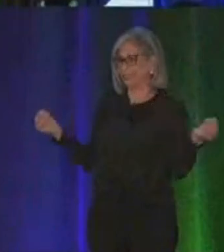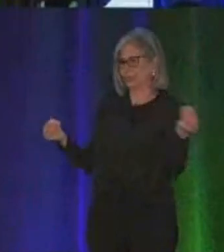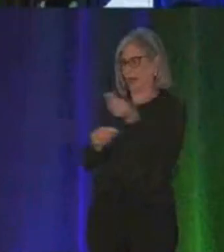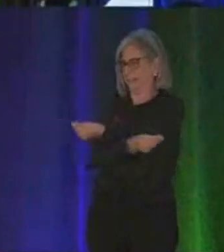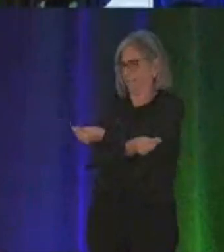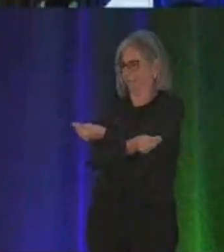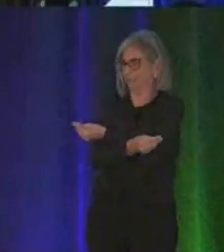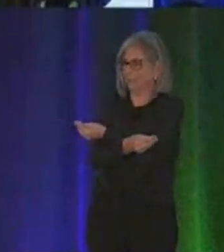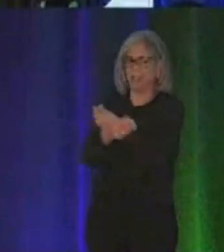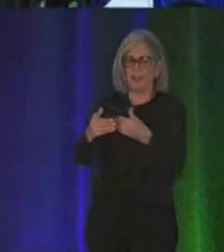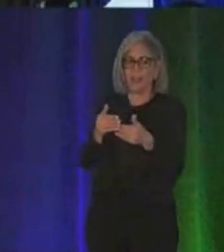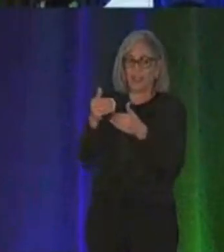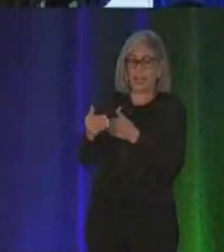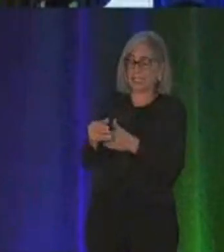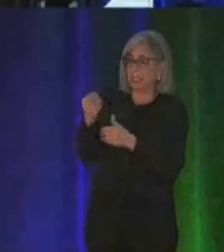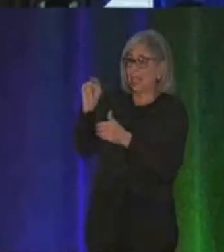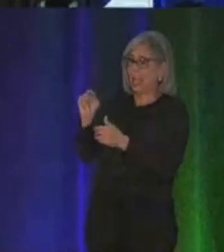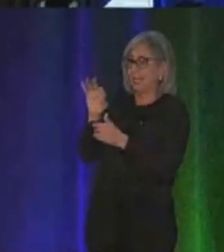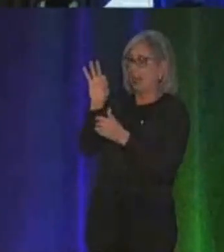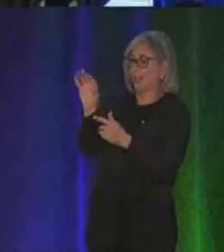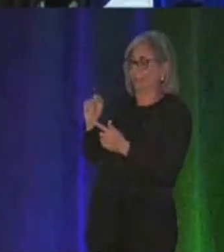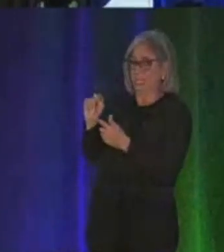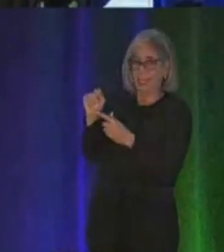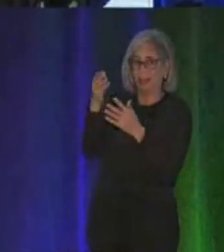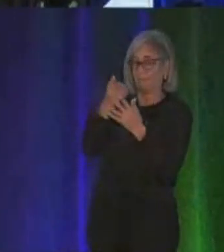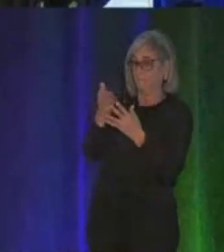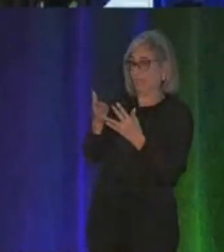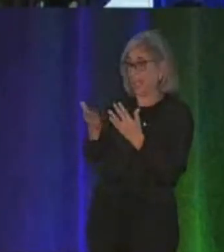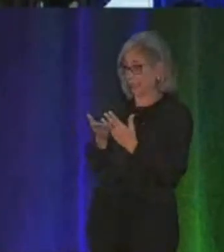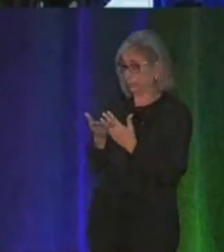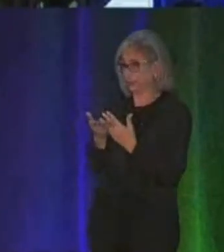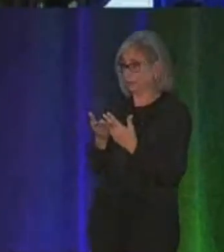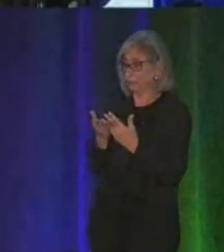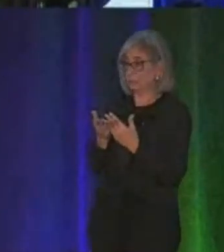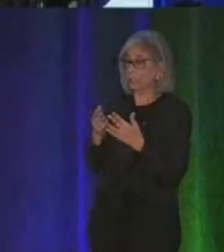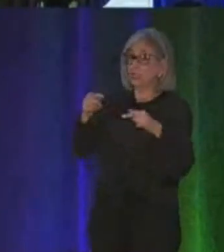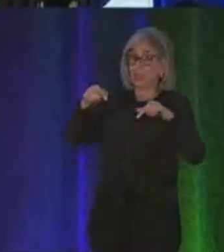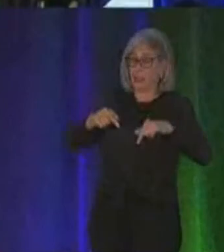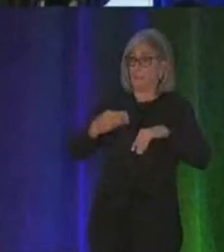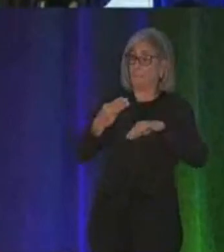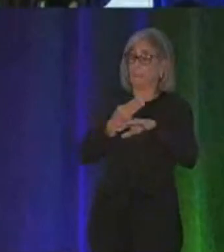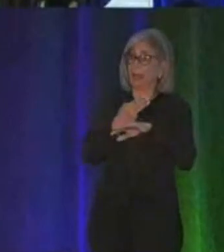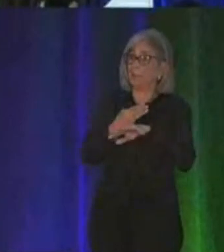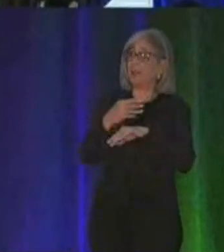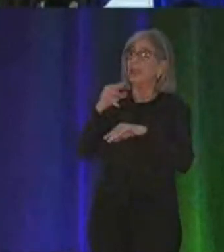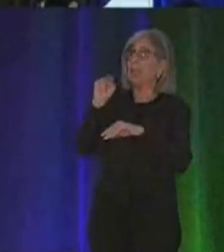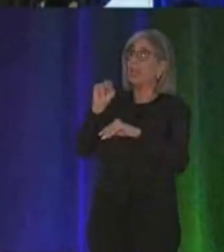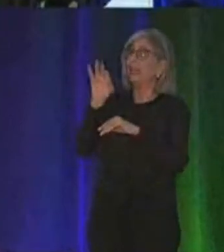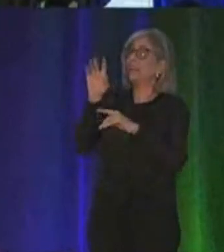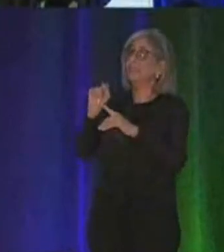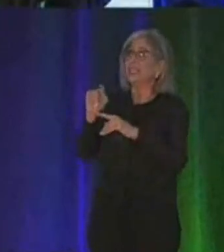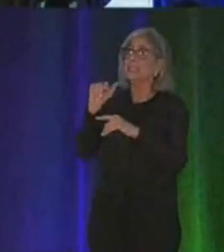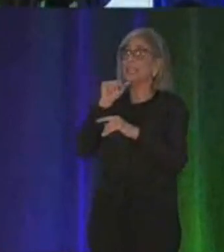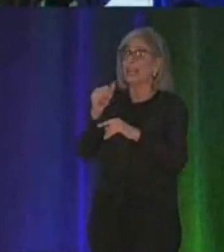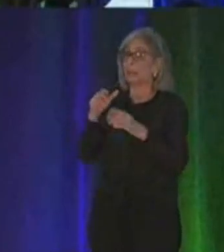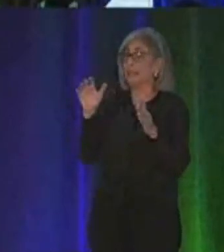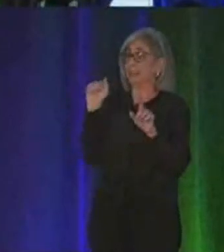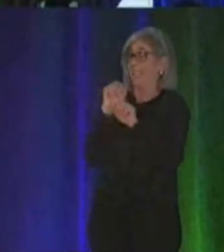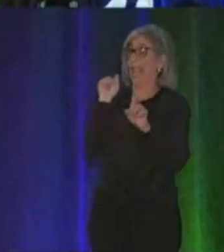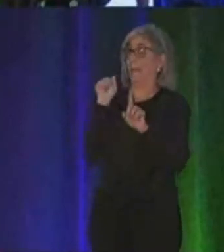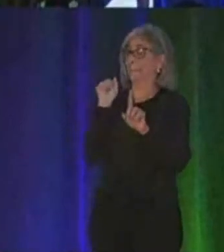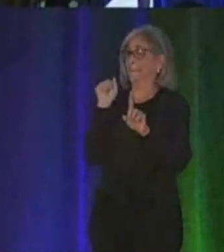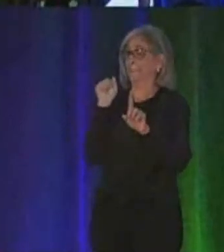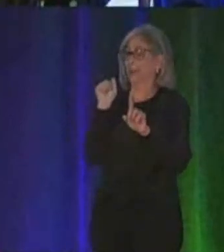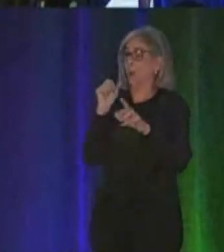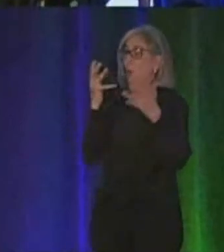So the next thing here is NFT files. And this is the only time in the history of Miami that someone's going to say NFT and it's not going to be a scam. So